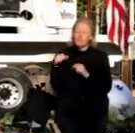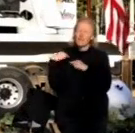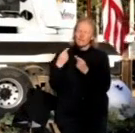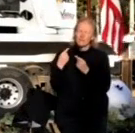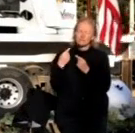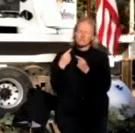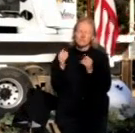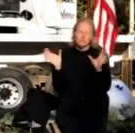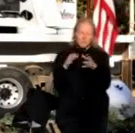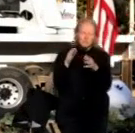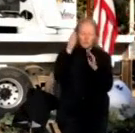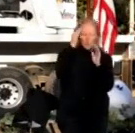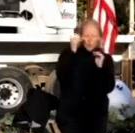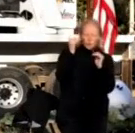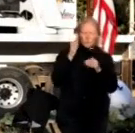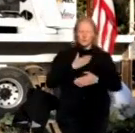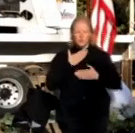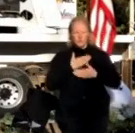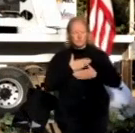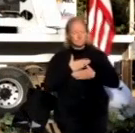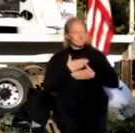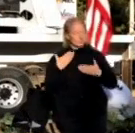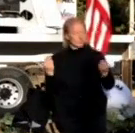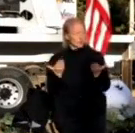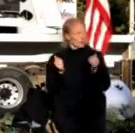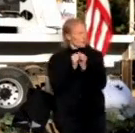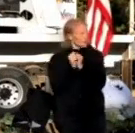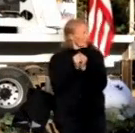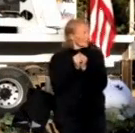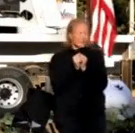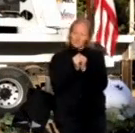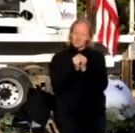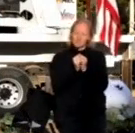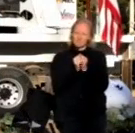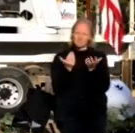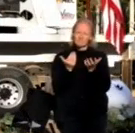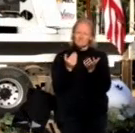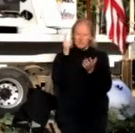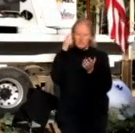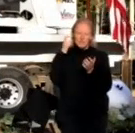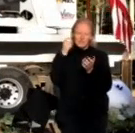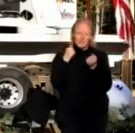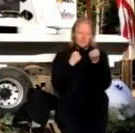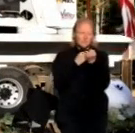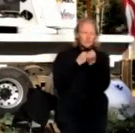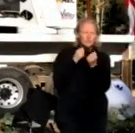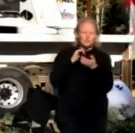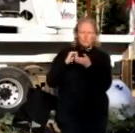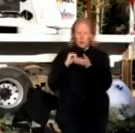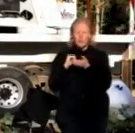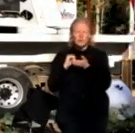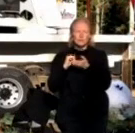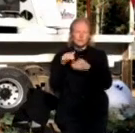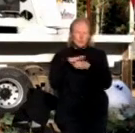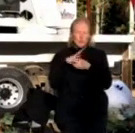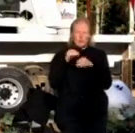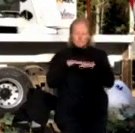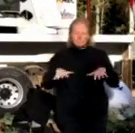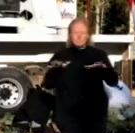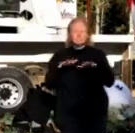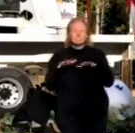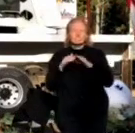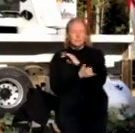together around hope and joy. So here we are together. It's due in major part to the sponsors and partners locally and across the country that have made the